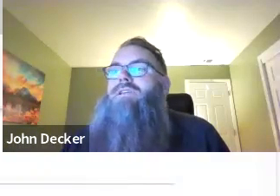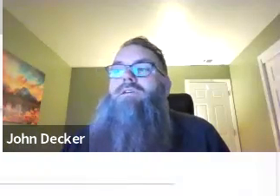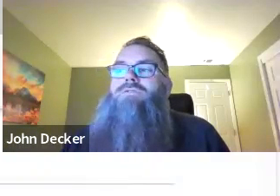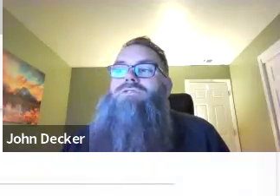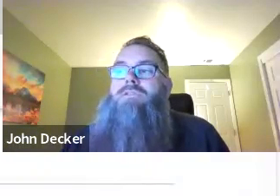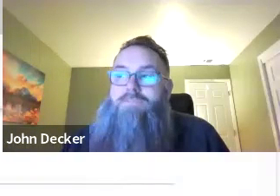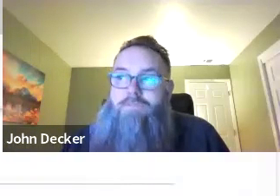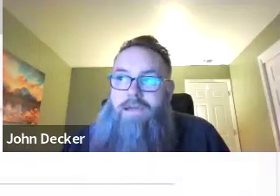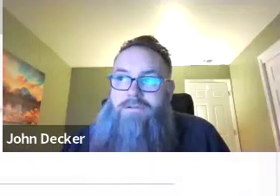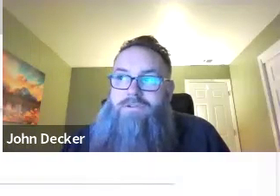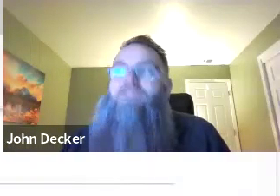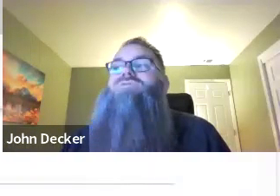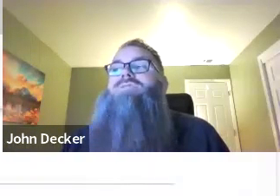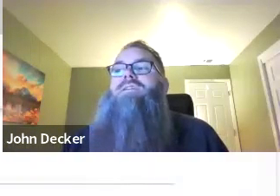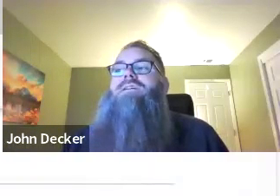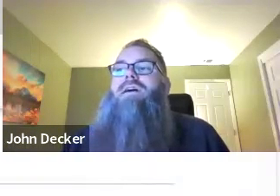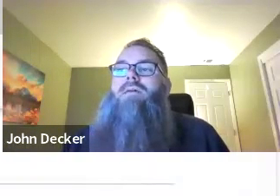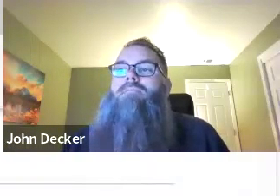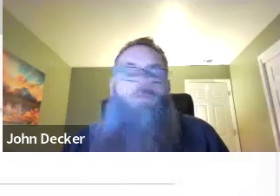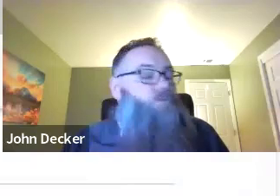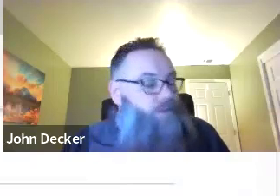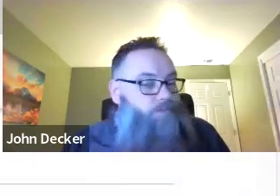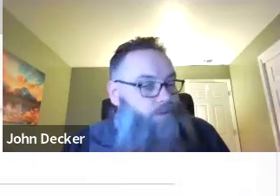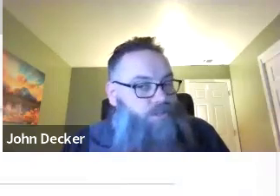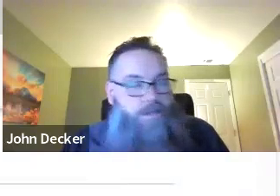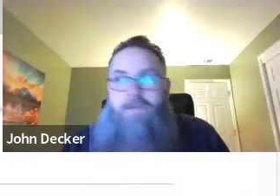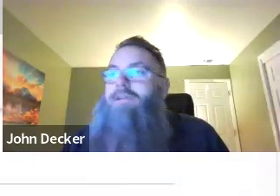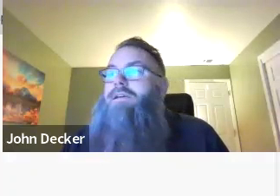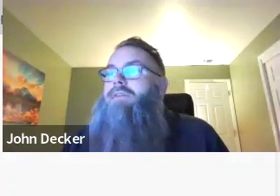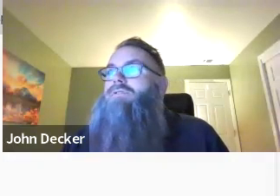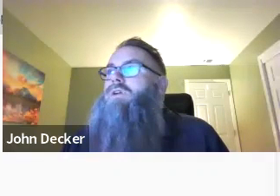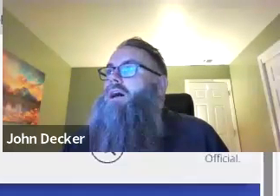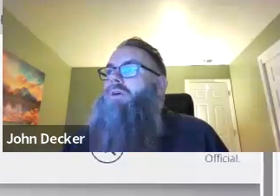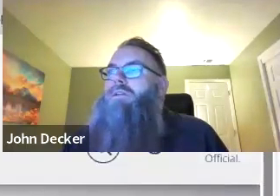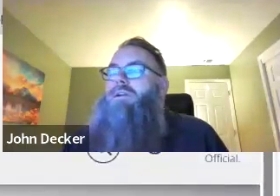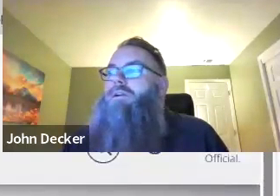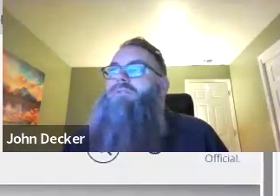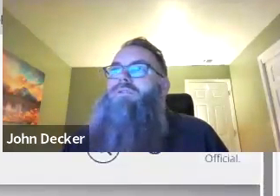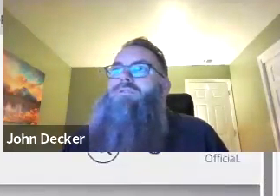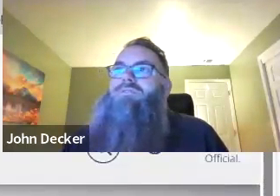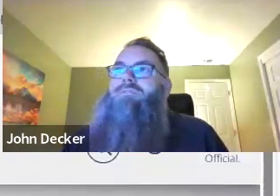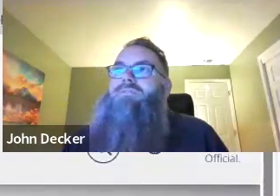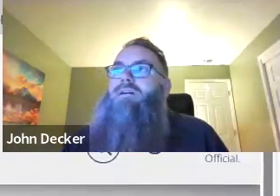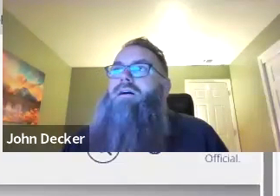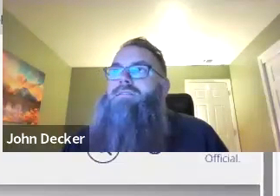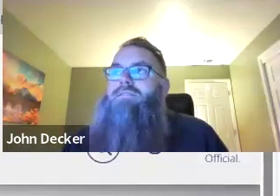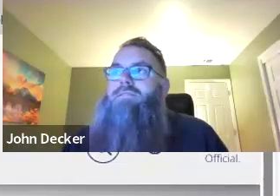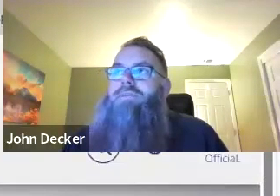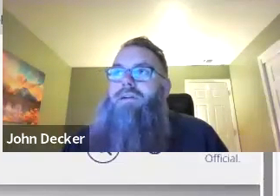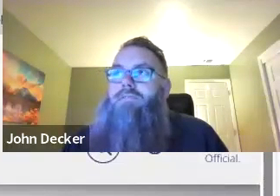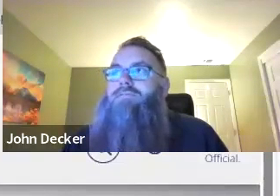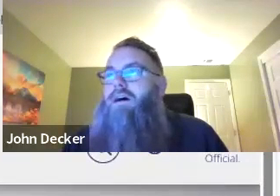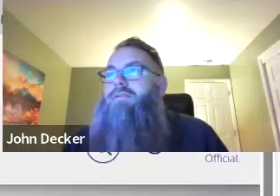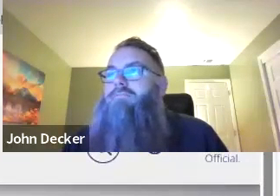if any of you service providers are interested, we would really appreciate it if you'd hop on Governor Newsom's